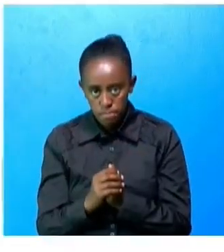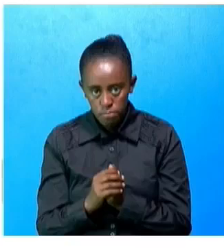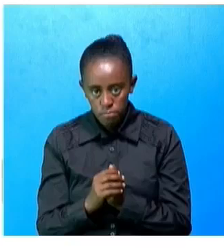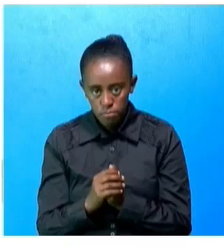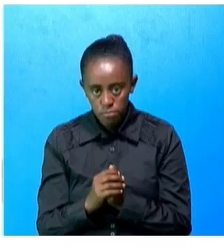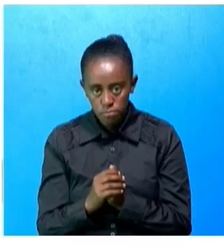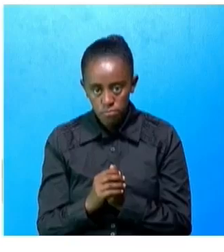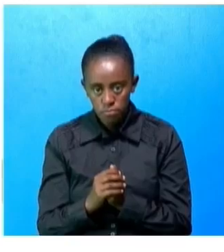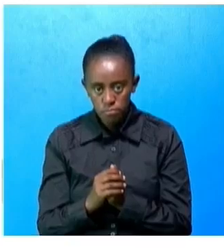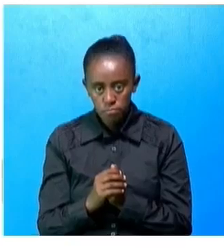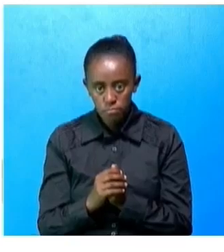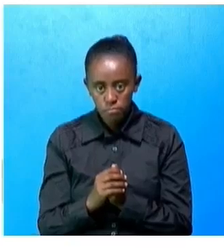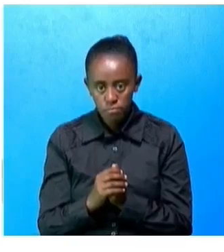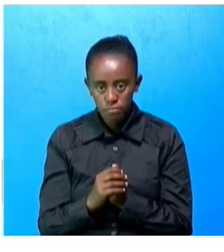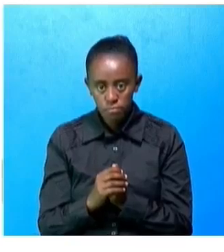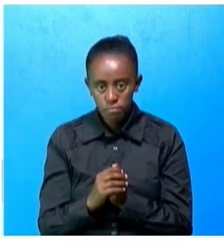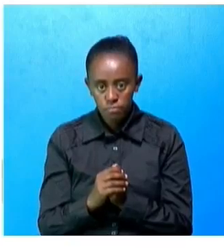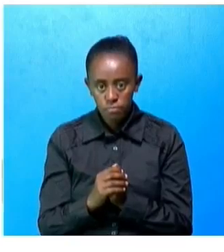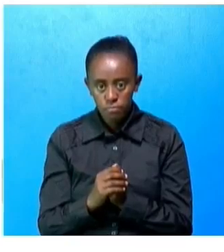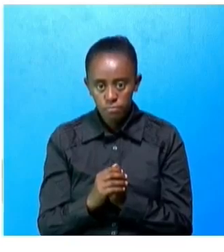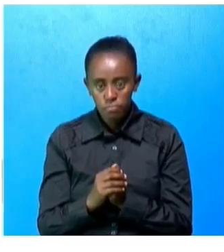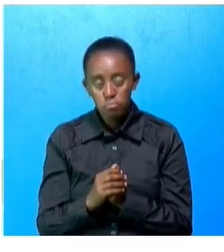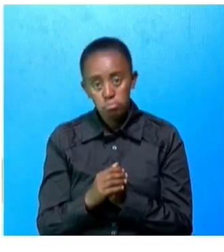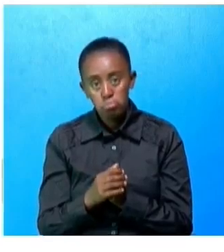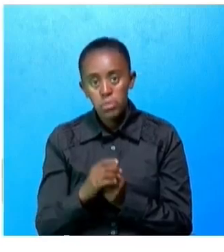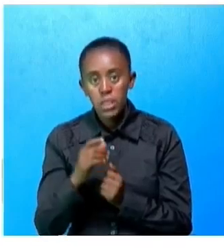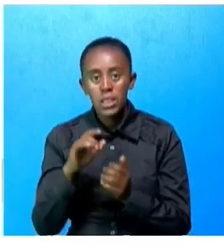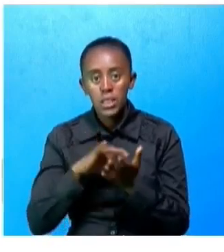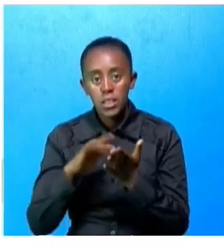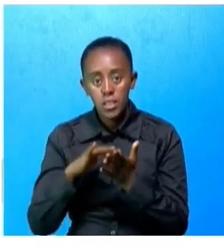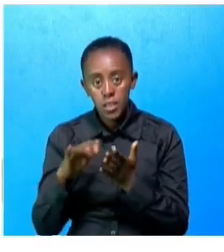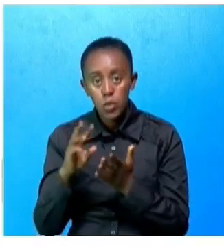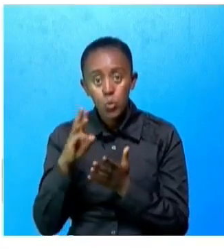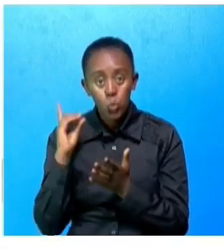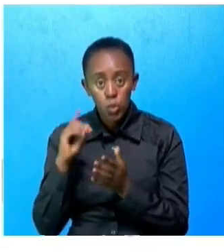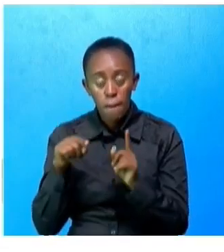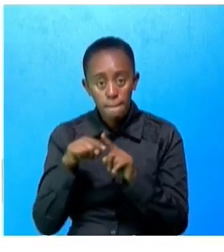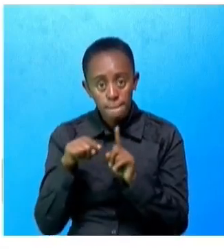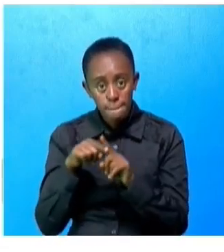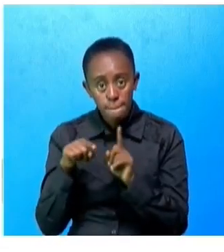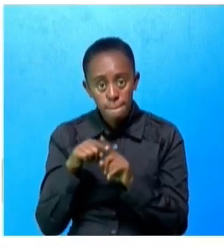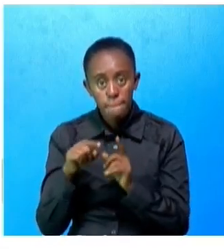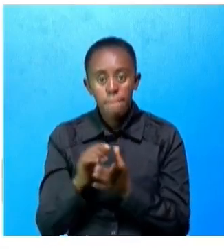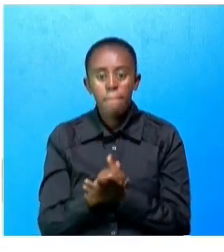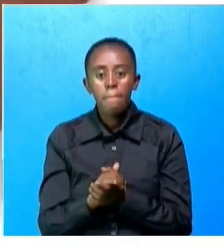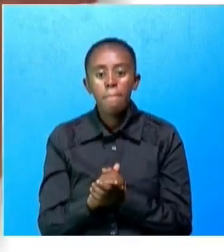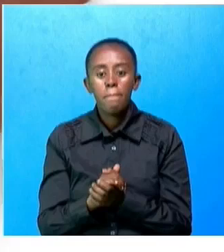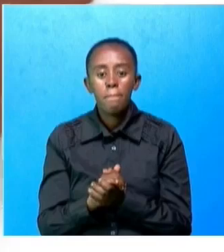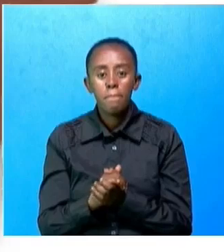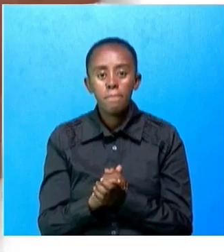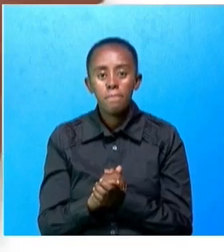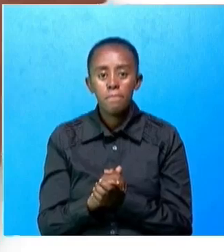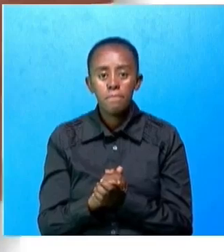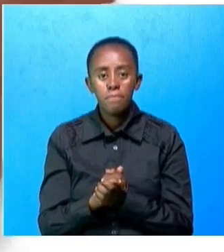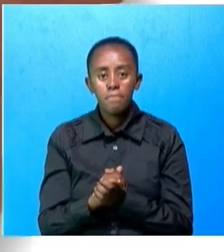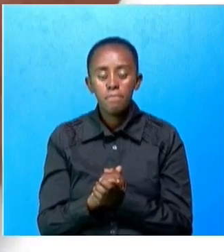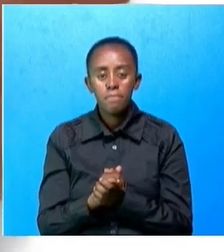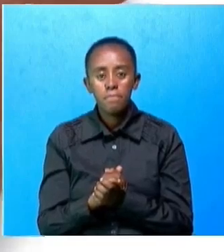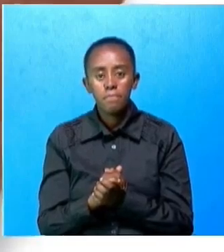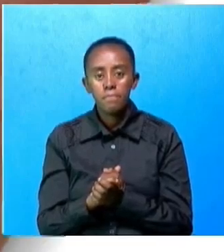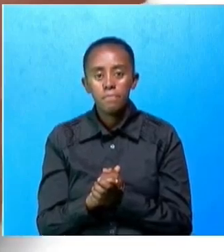stated that is a V2 form, right? Would pass the exam.